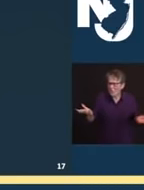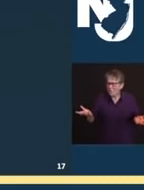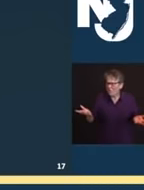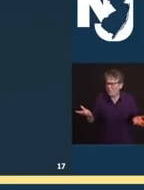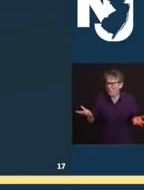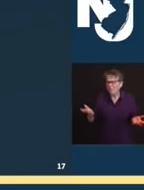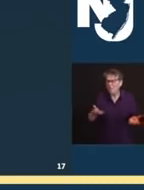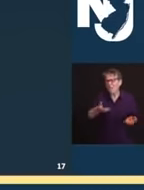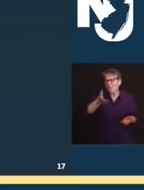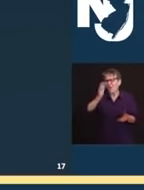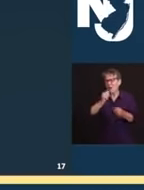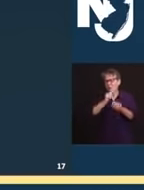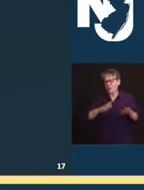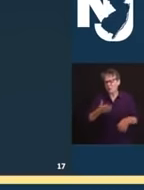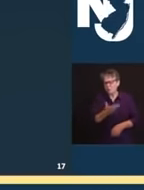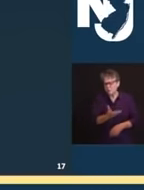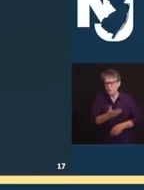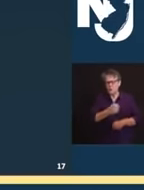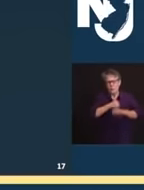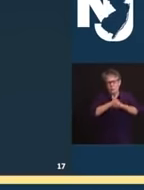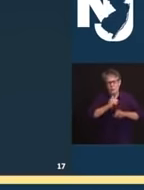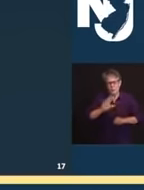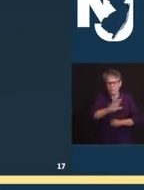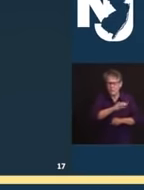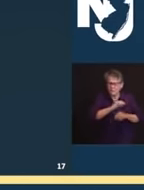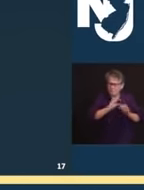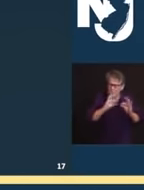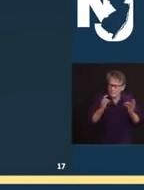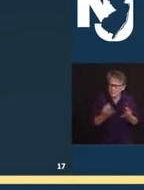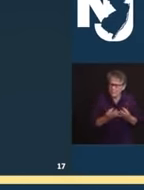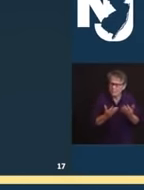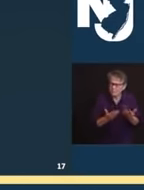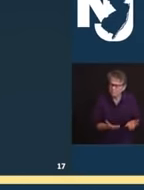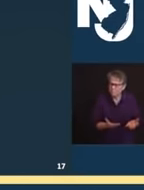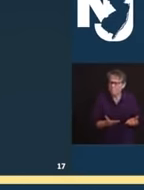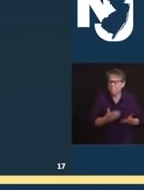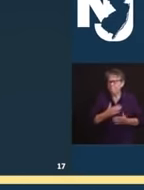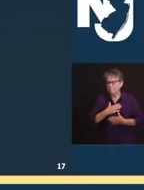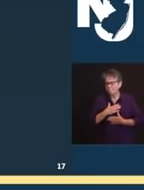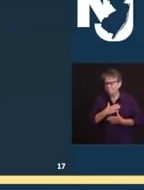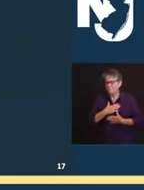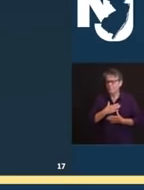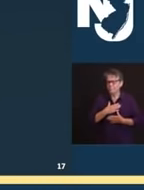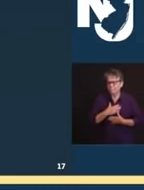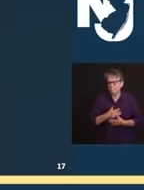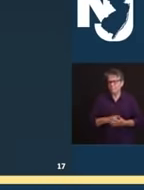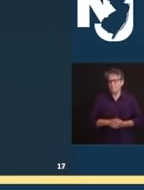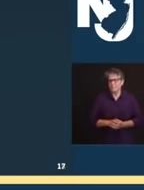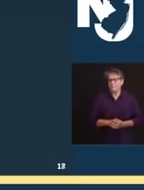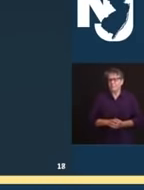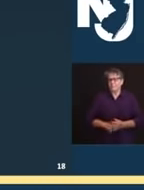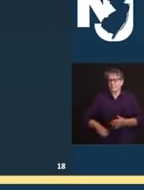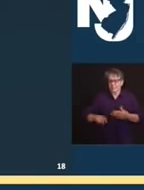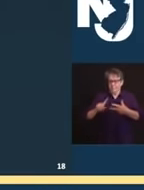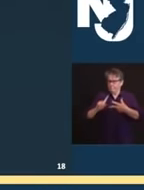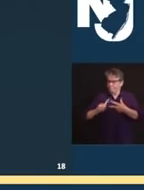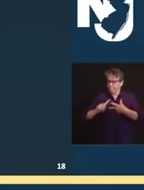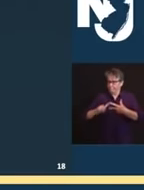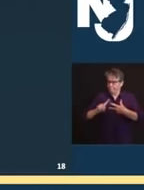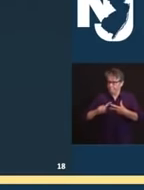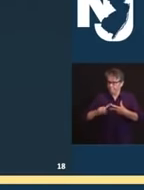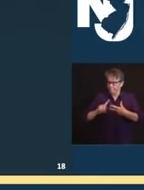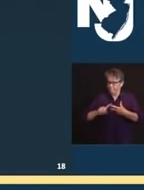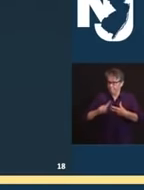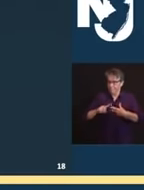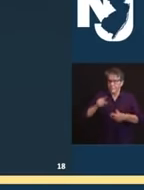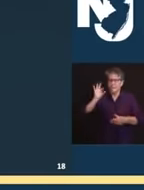and her family, which is mourning the loss now of 2 cherished members. Next up, we recall